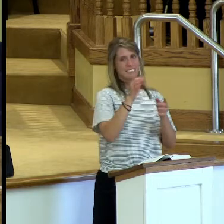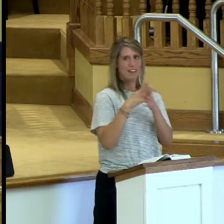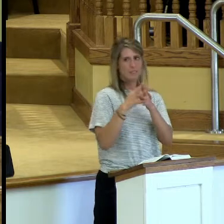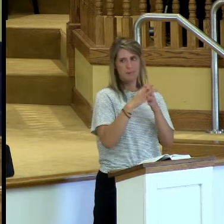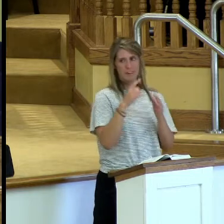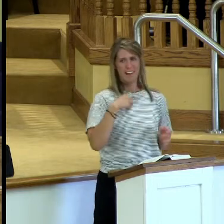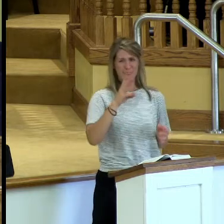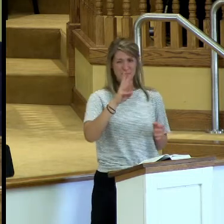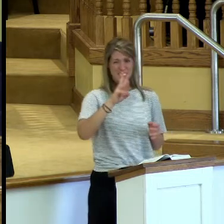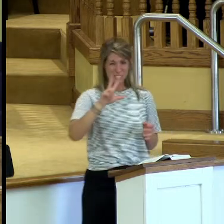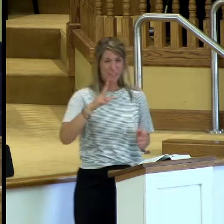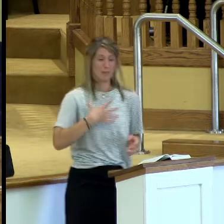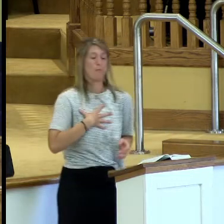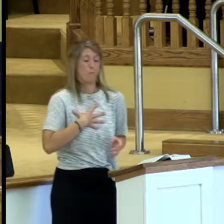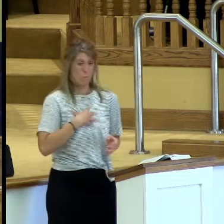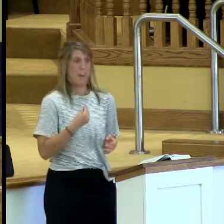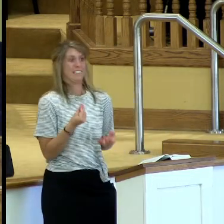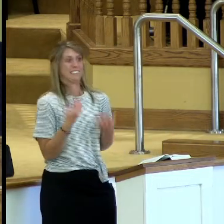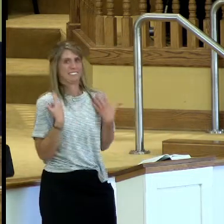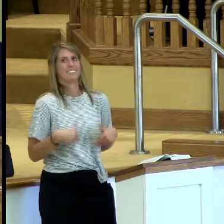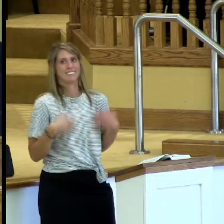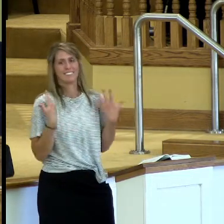I'm a 6'3" white dude.